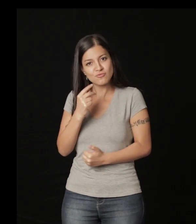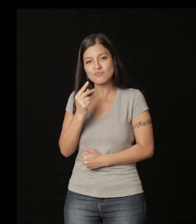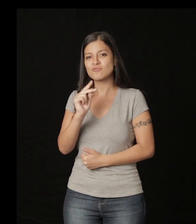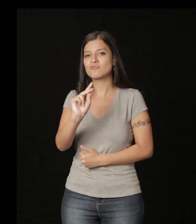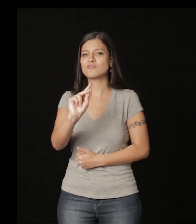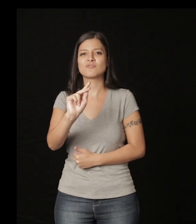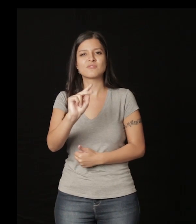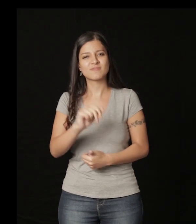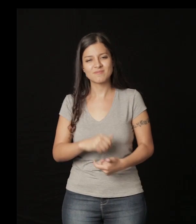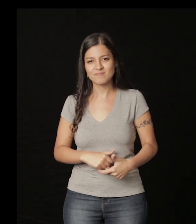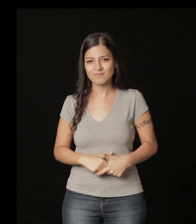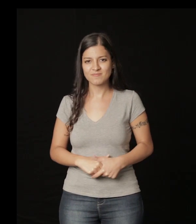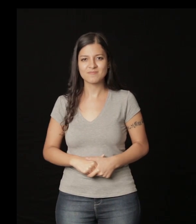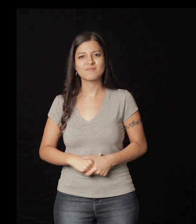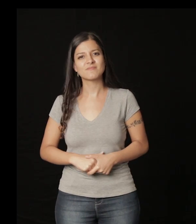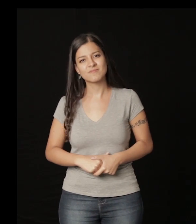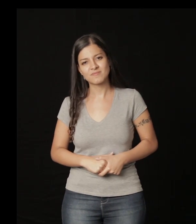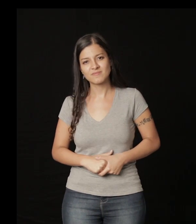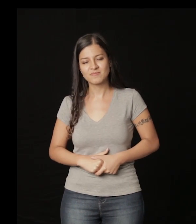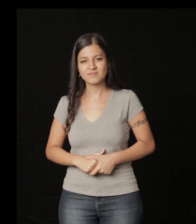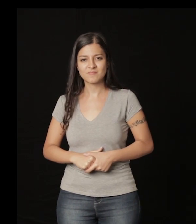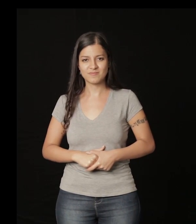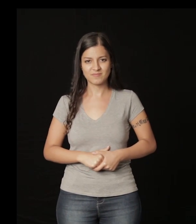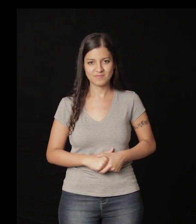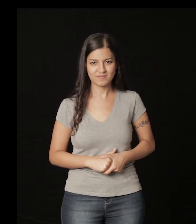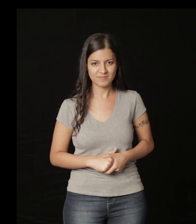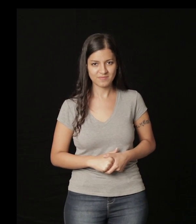I am yours.